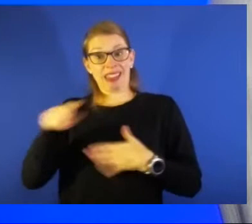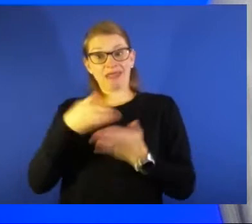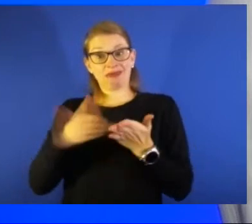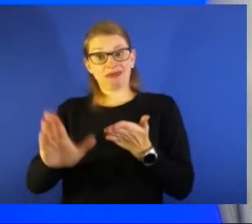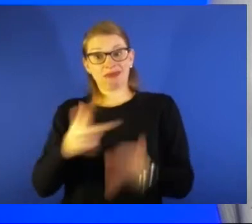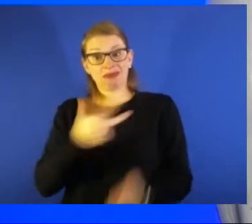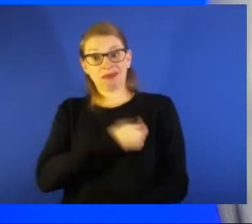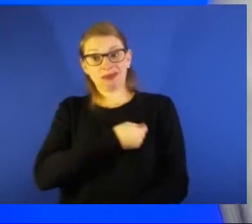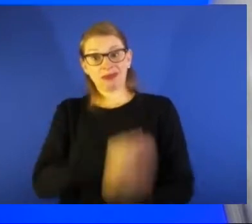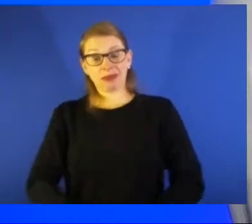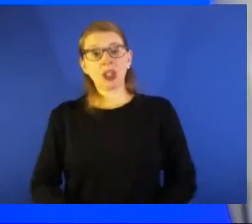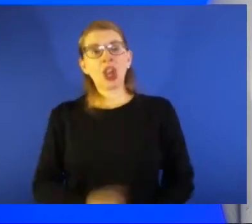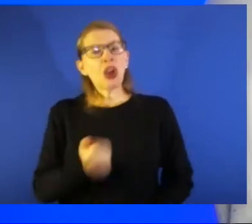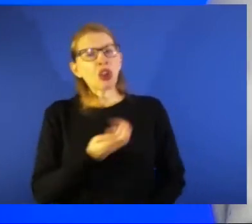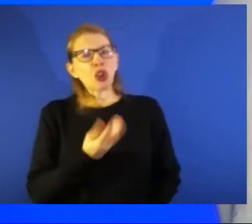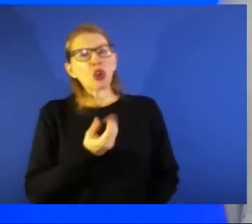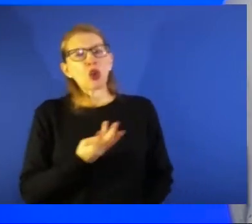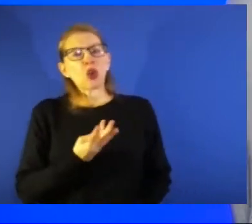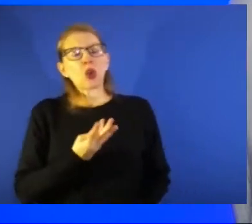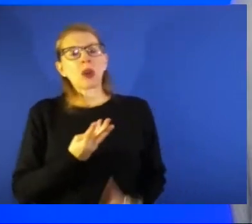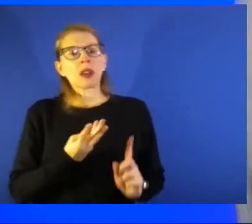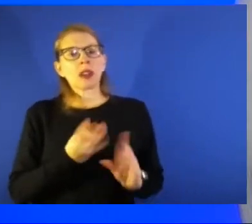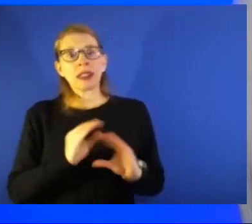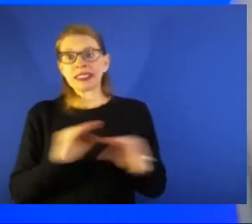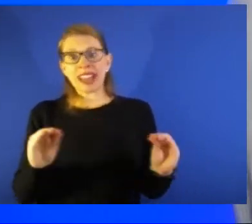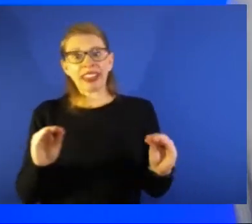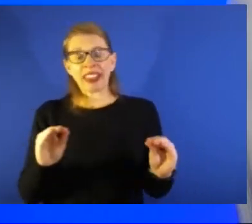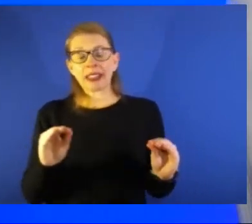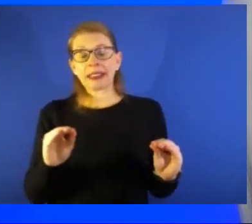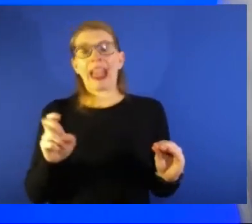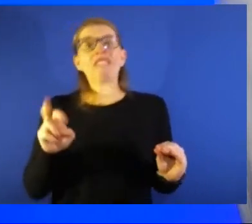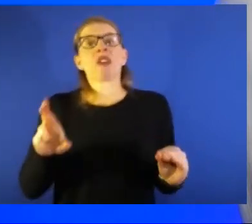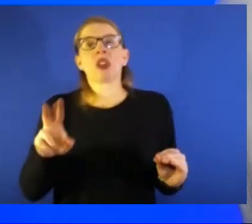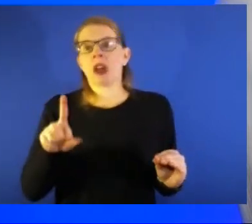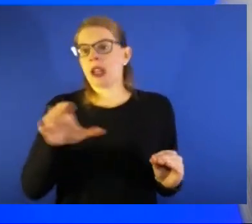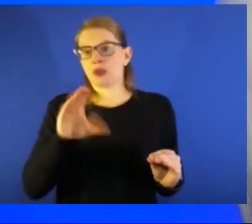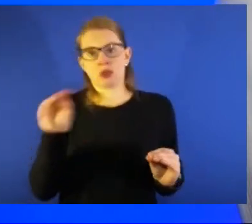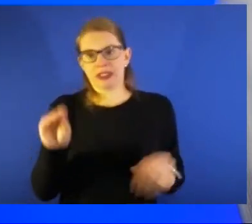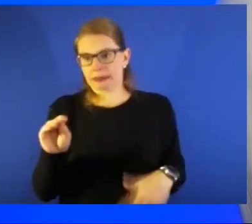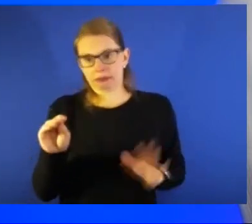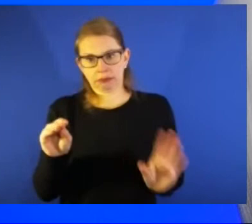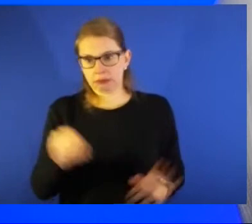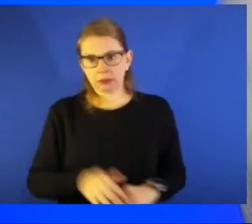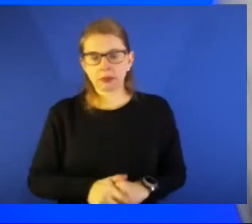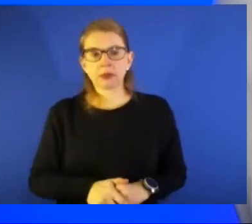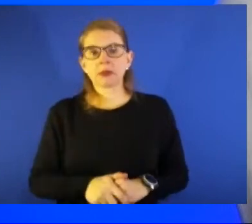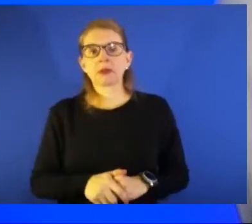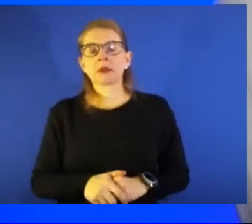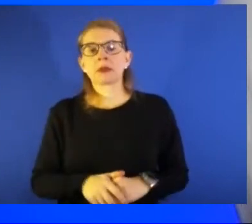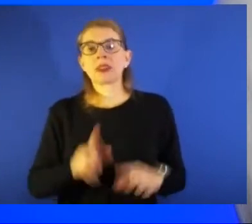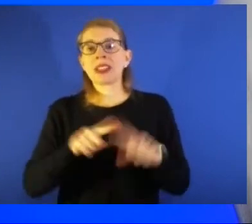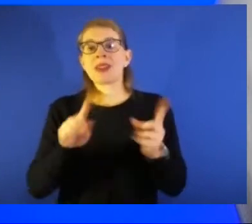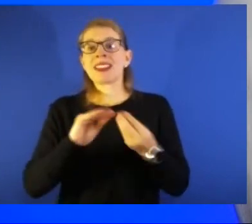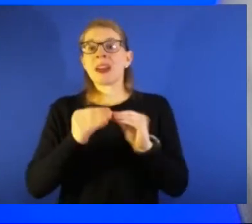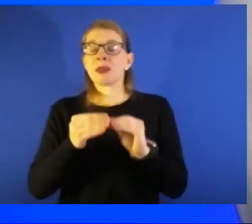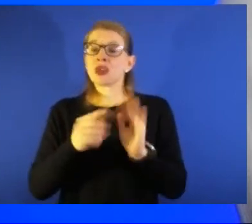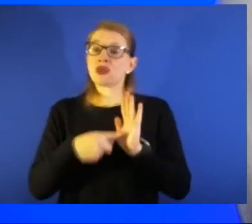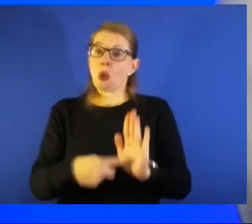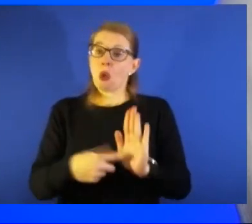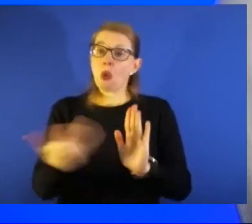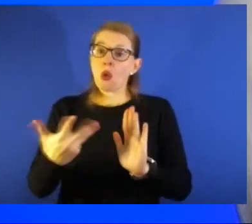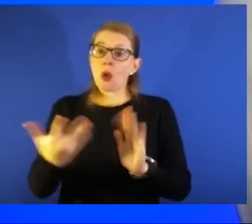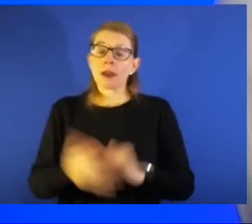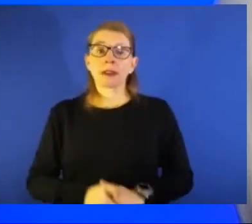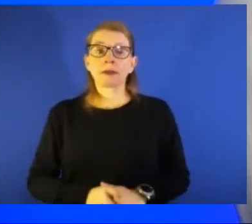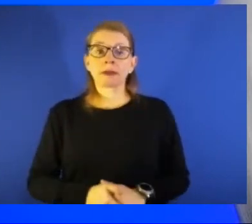we do have a few, which nothing's ever 100%. But these numbers show that you get